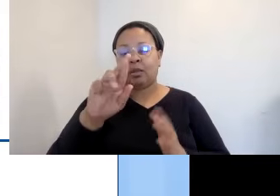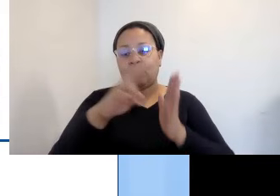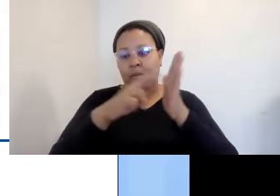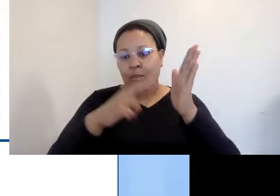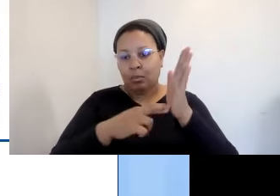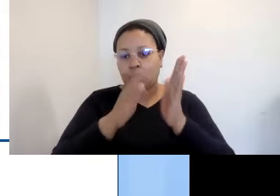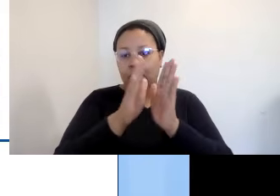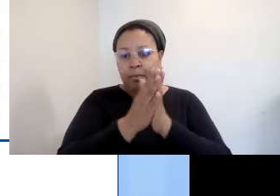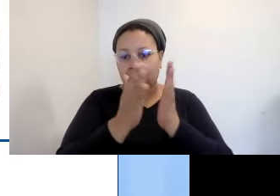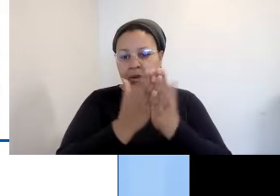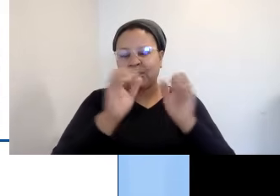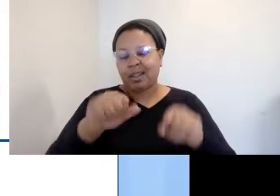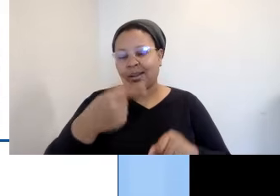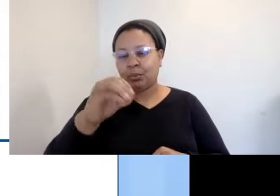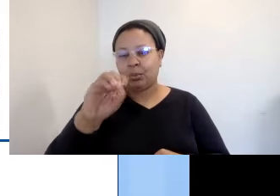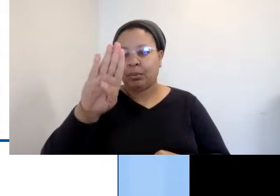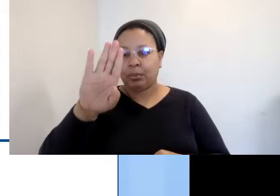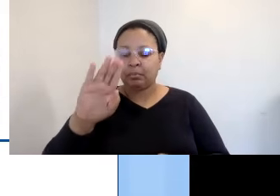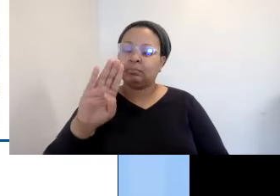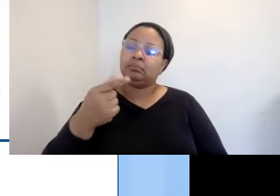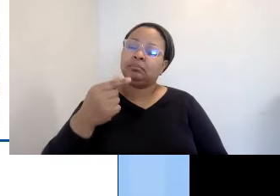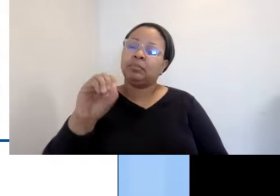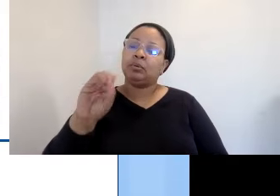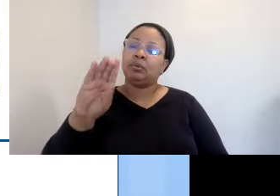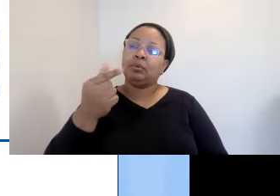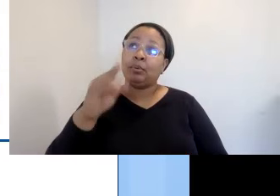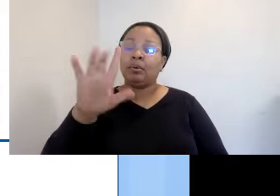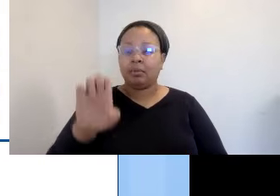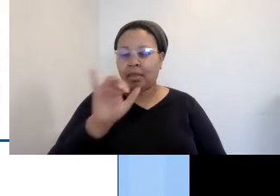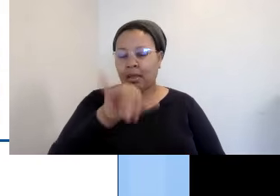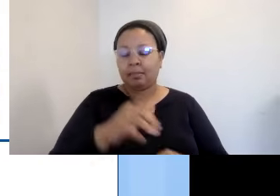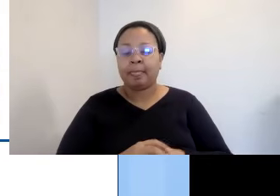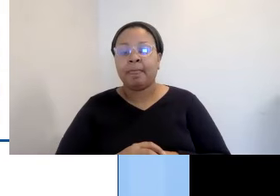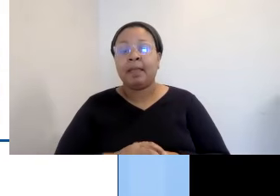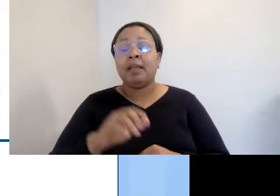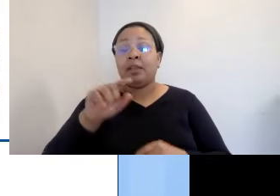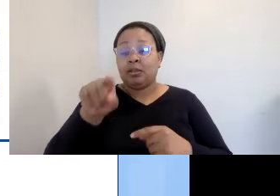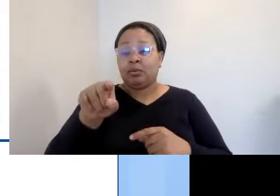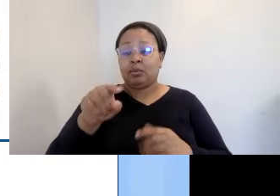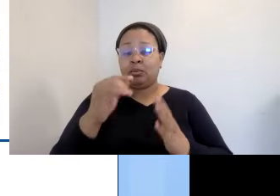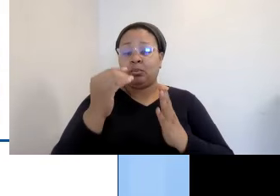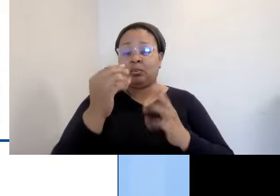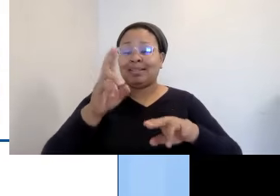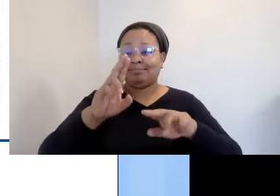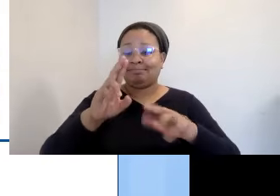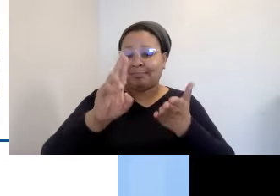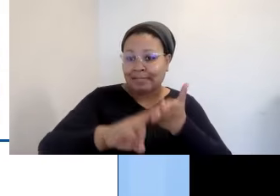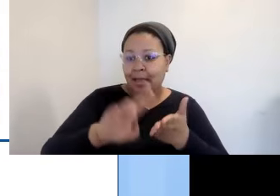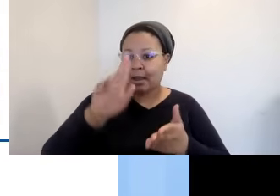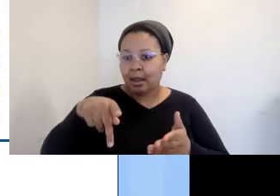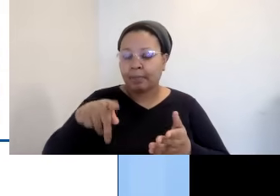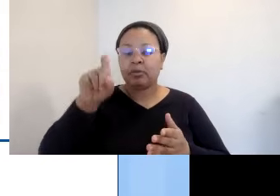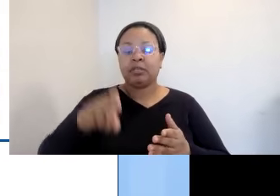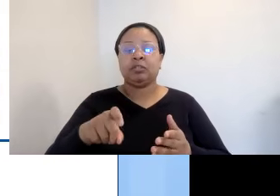just see whether or not your condition is listed in there. And then when you're signing up for an account, you're going to